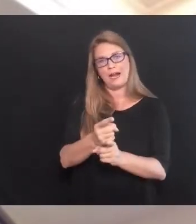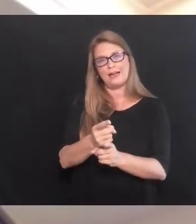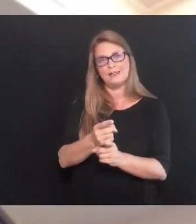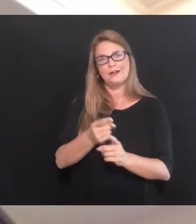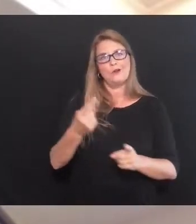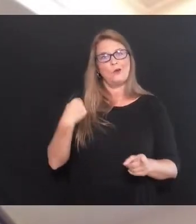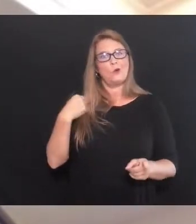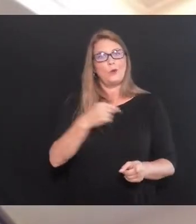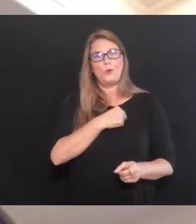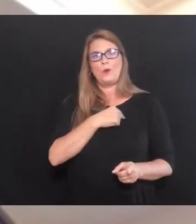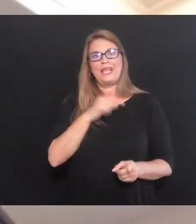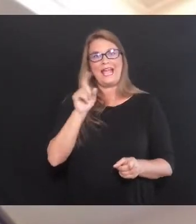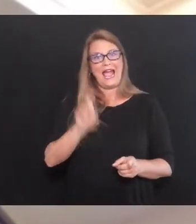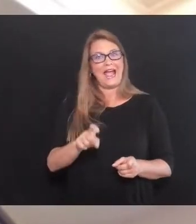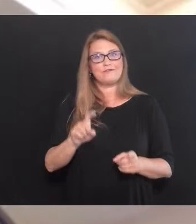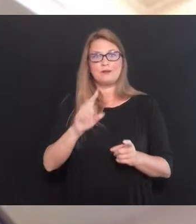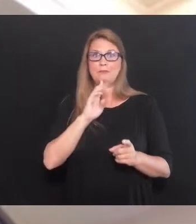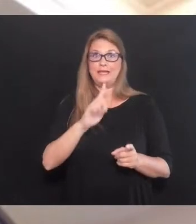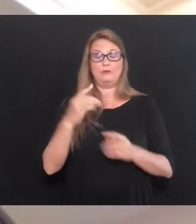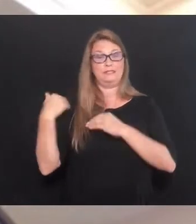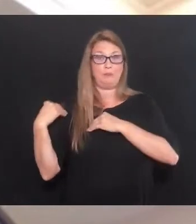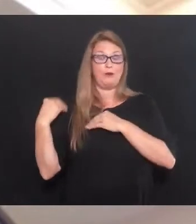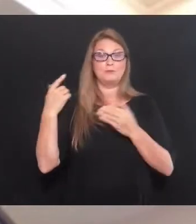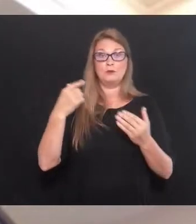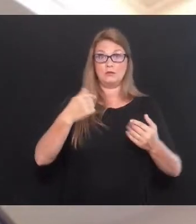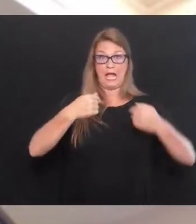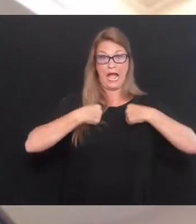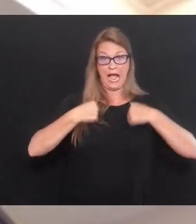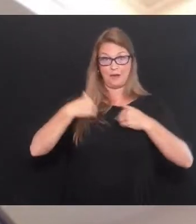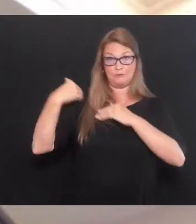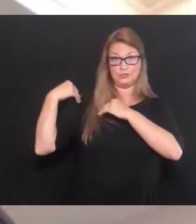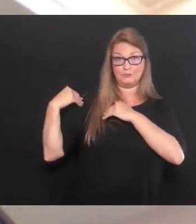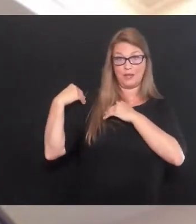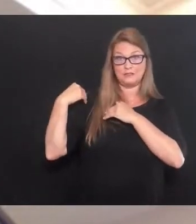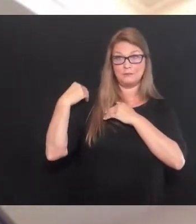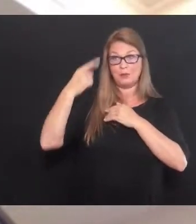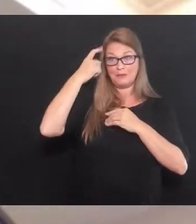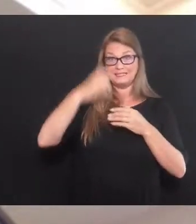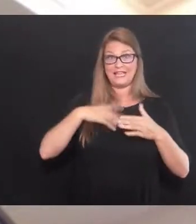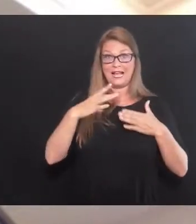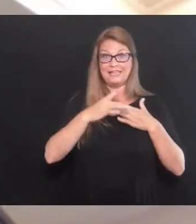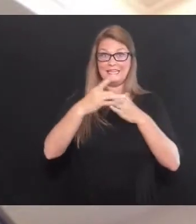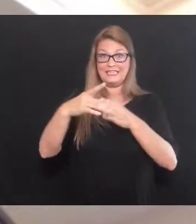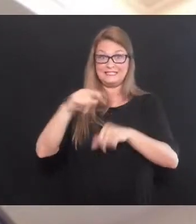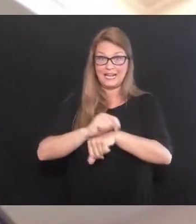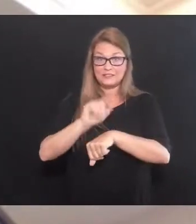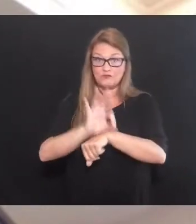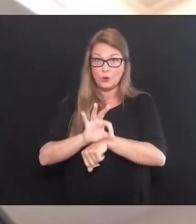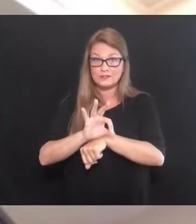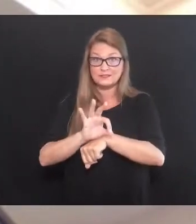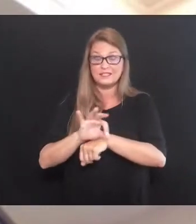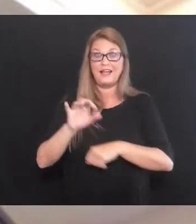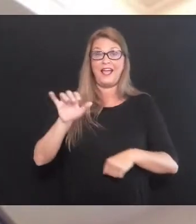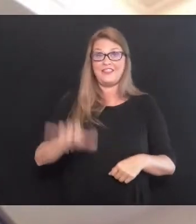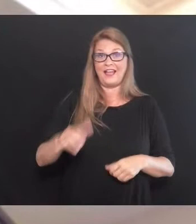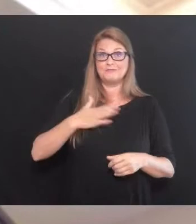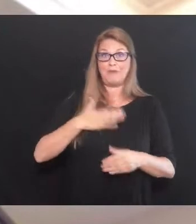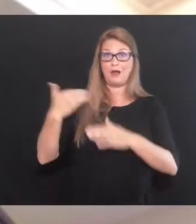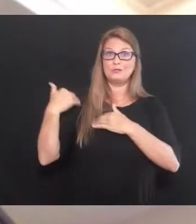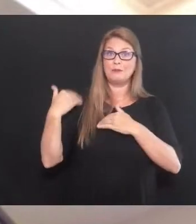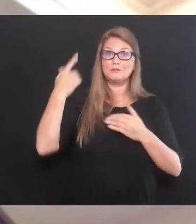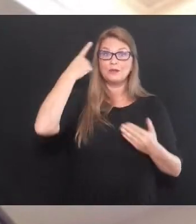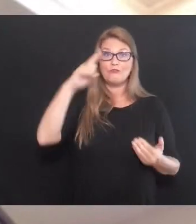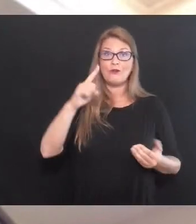we've all got to be accountable. I've got to be accountable because I lead the governor's task force. and it's my responsibility to make sure these